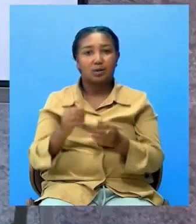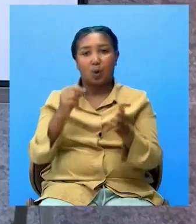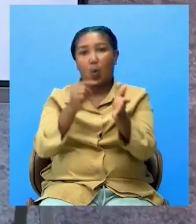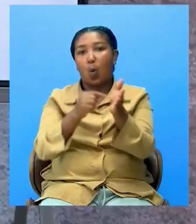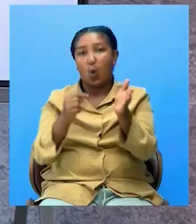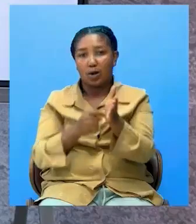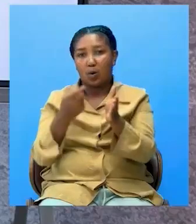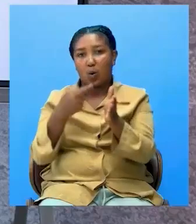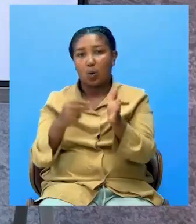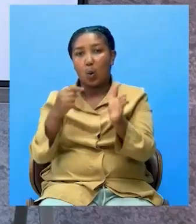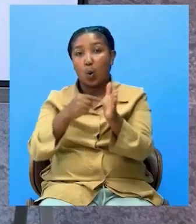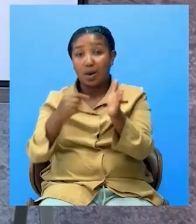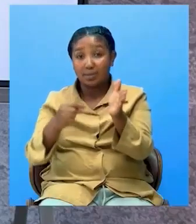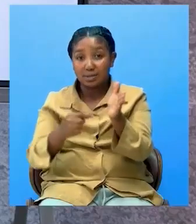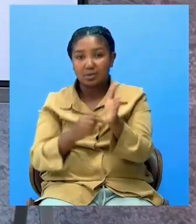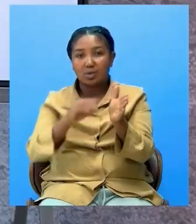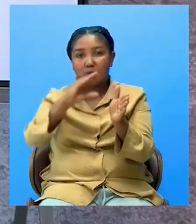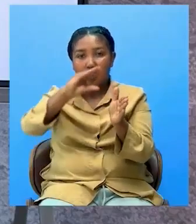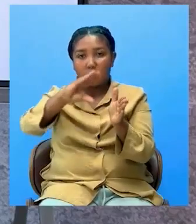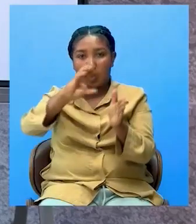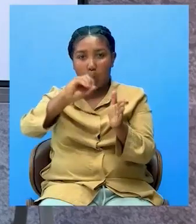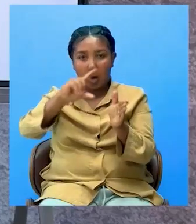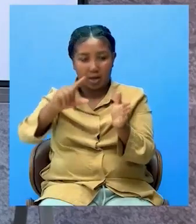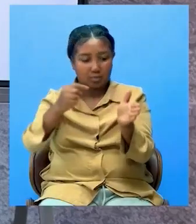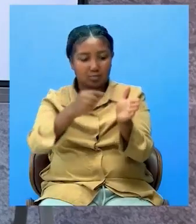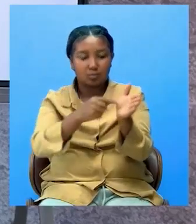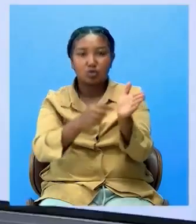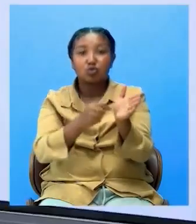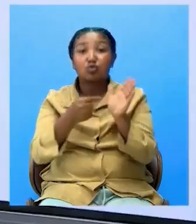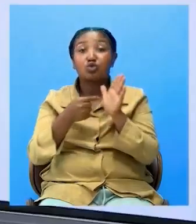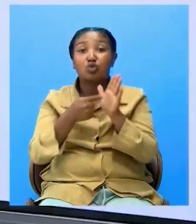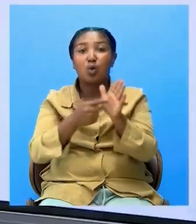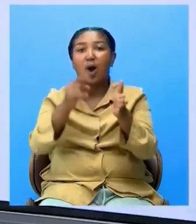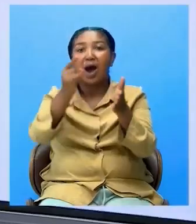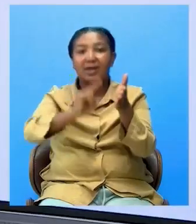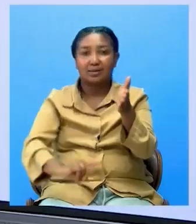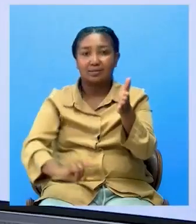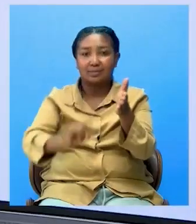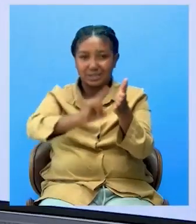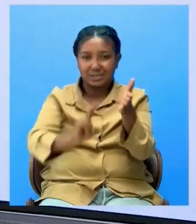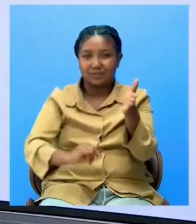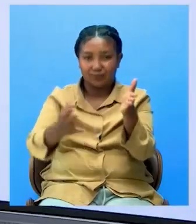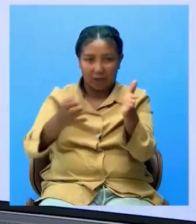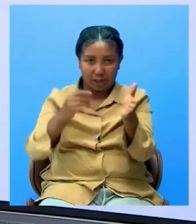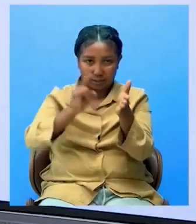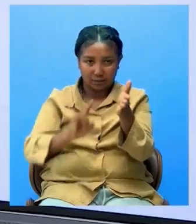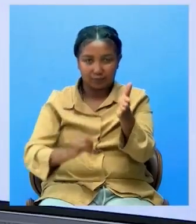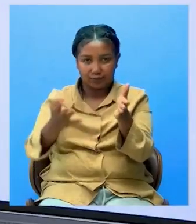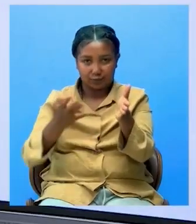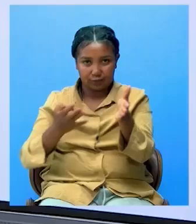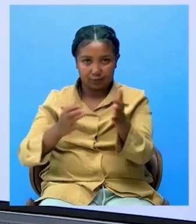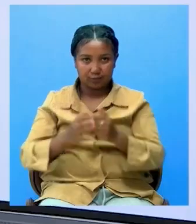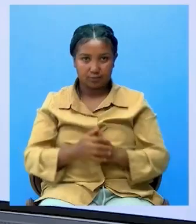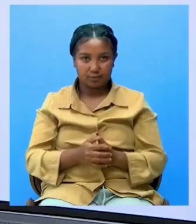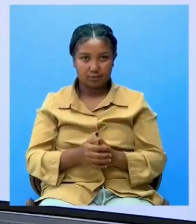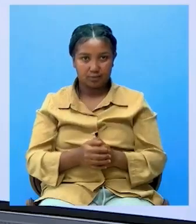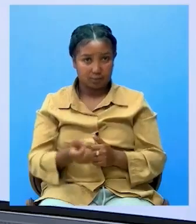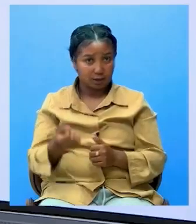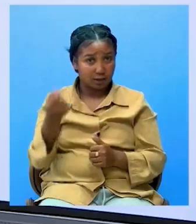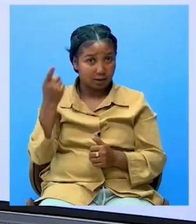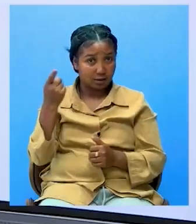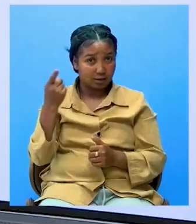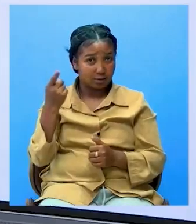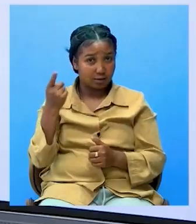or maybe column means 2 point to show the items which will be listed. Is it